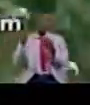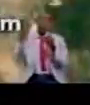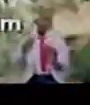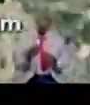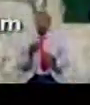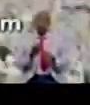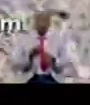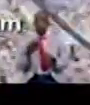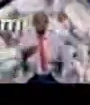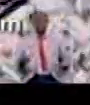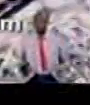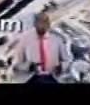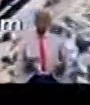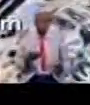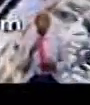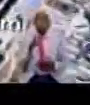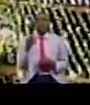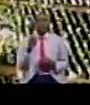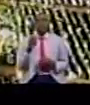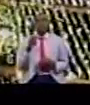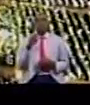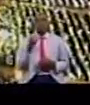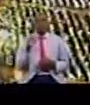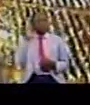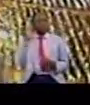pray. Amen.